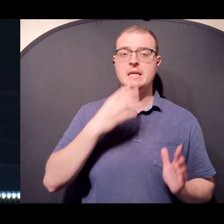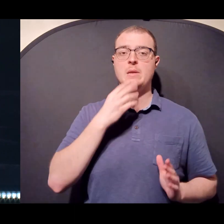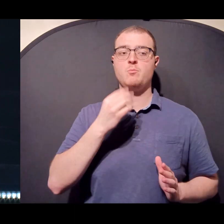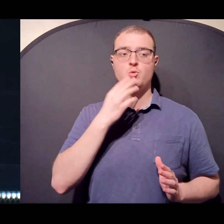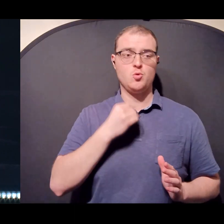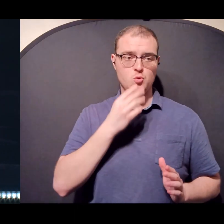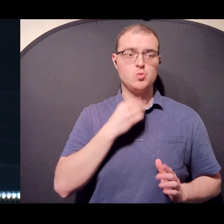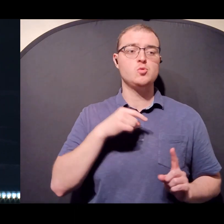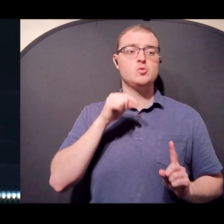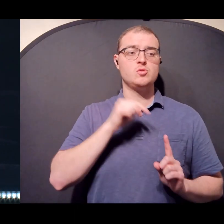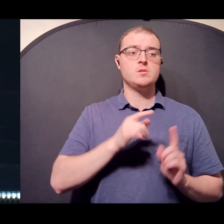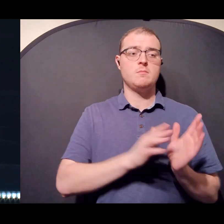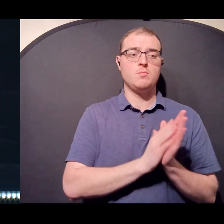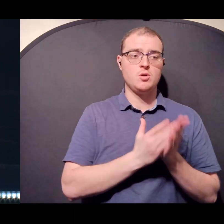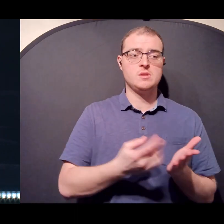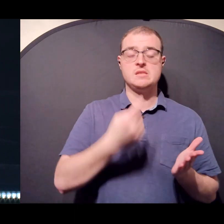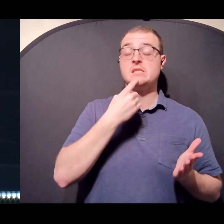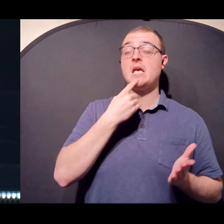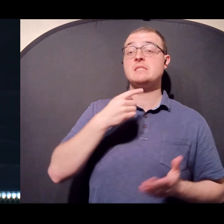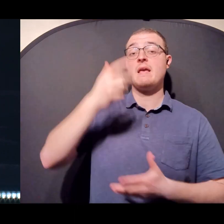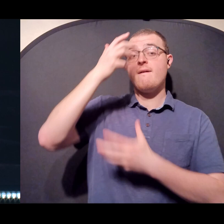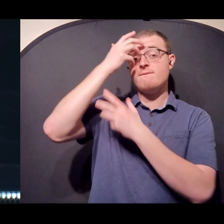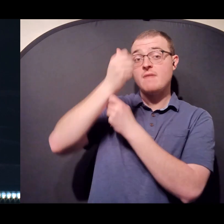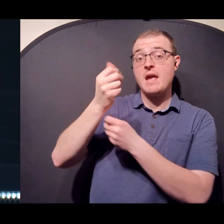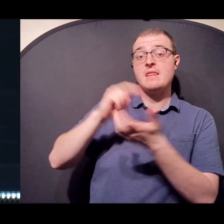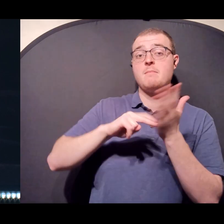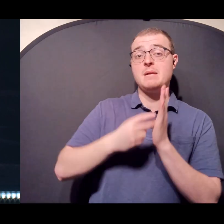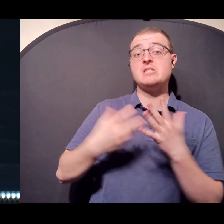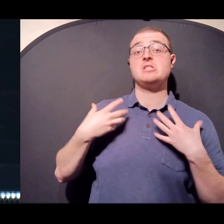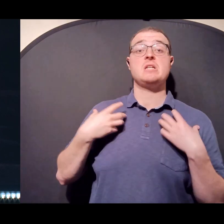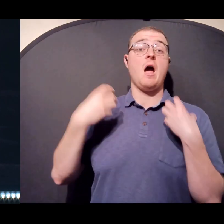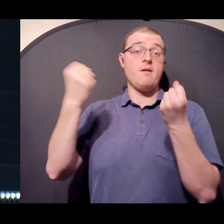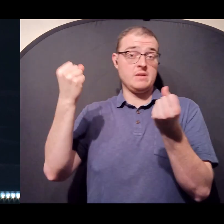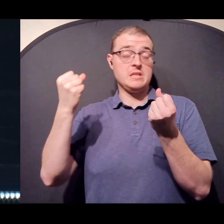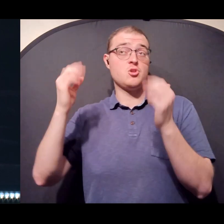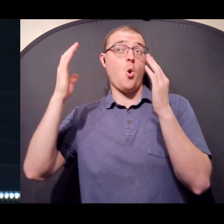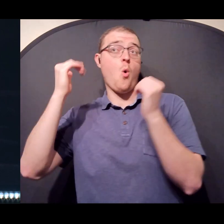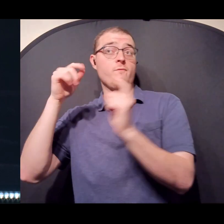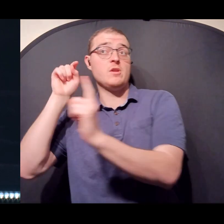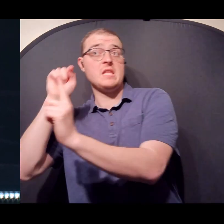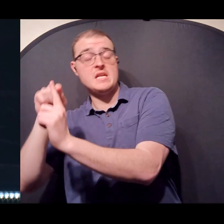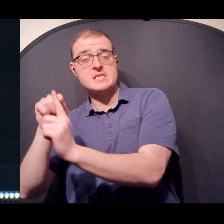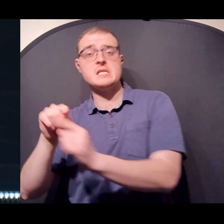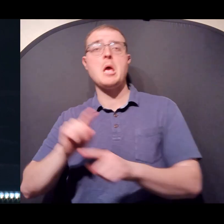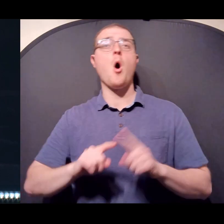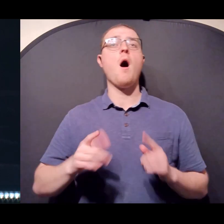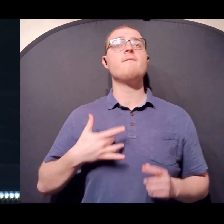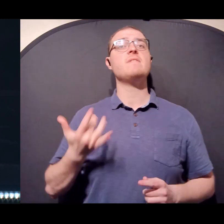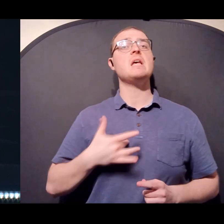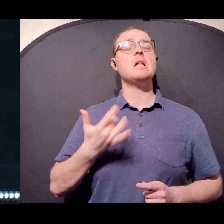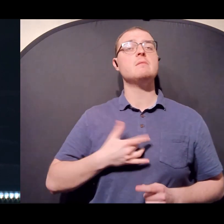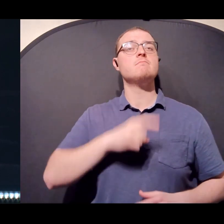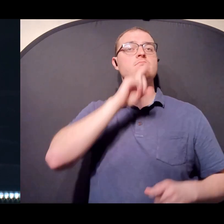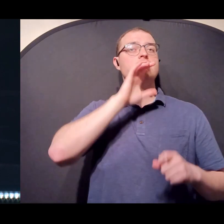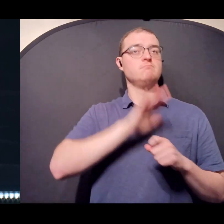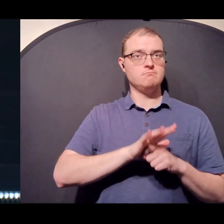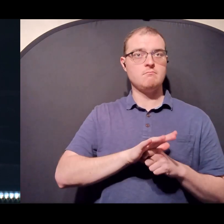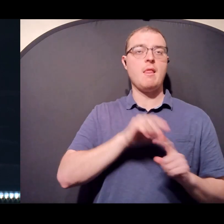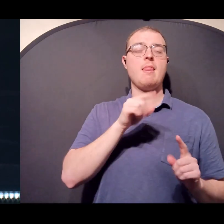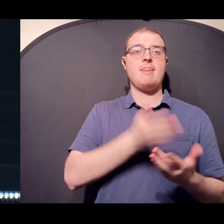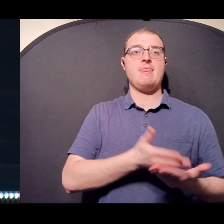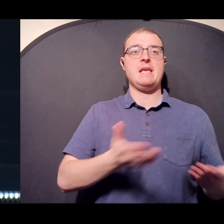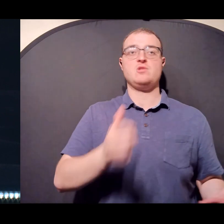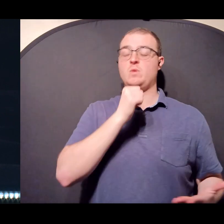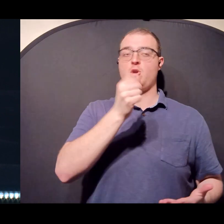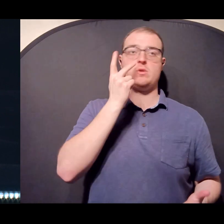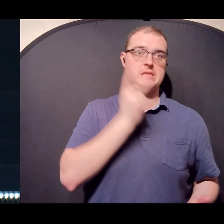now faith is confidence in what we hope for and assurance about what we do not see. I'm going to read it